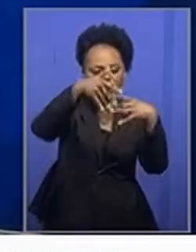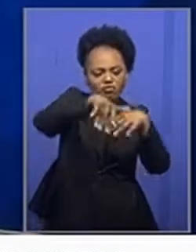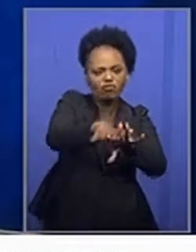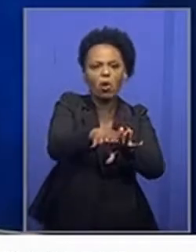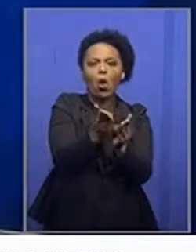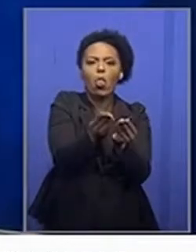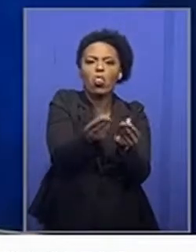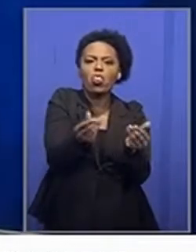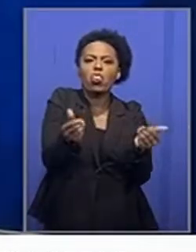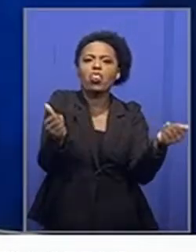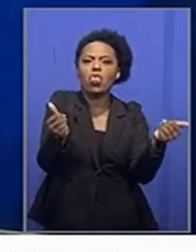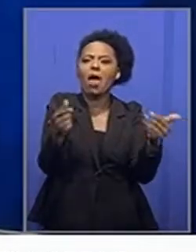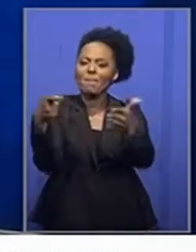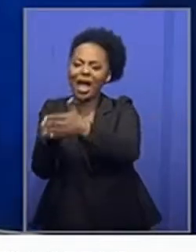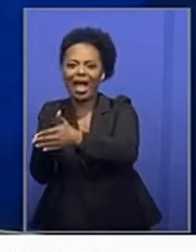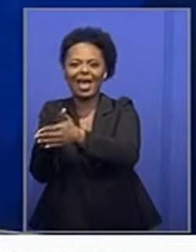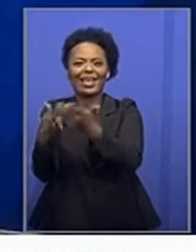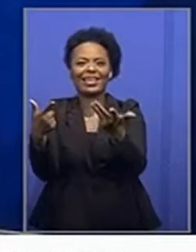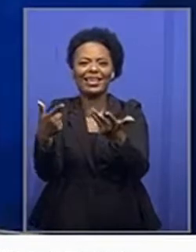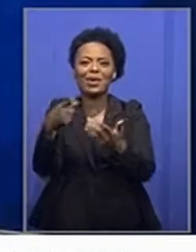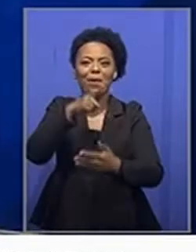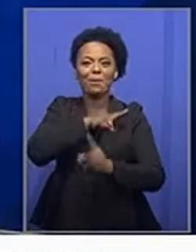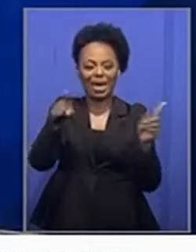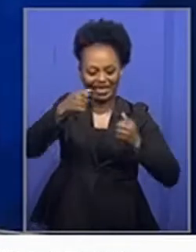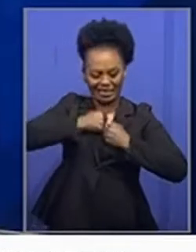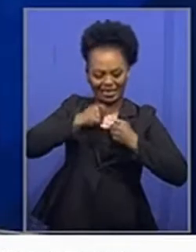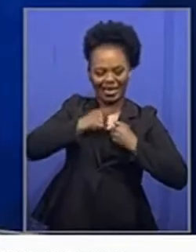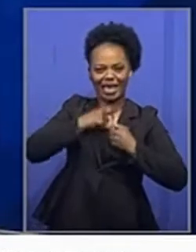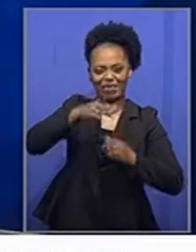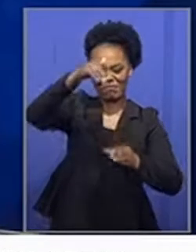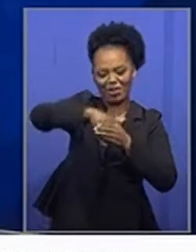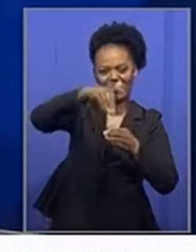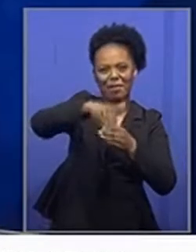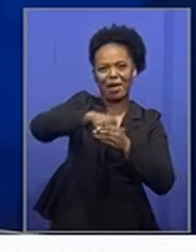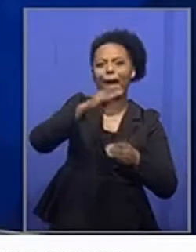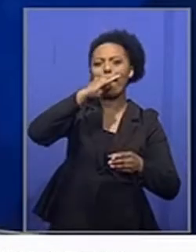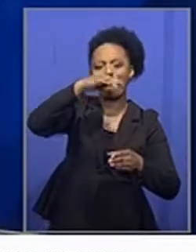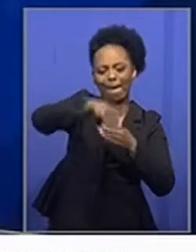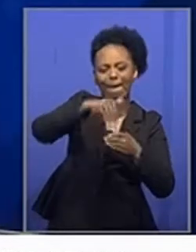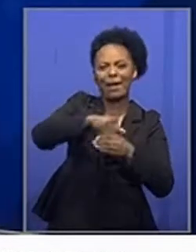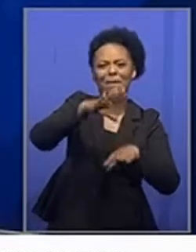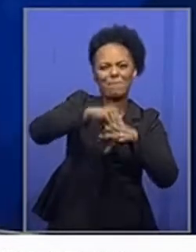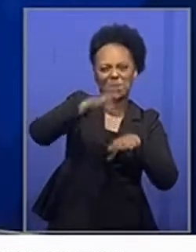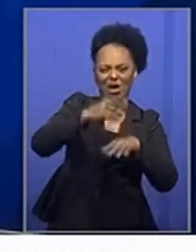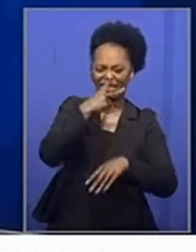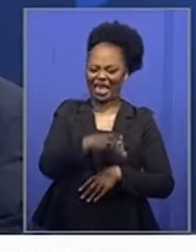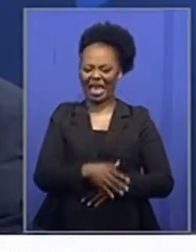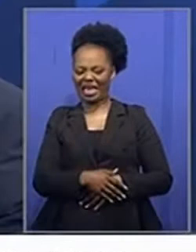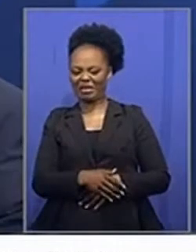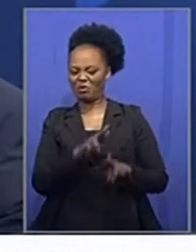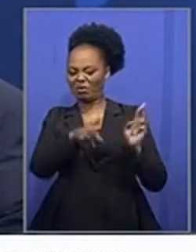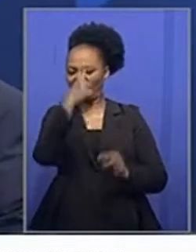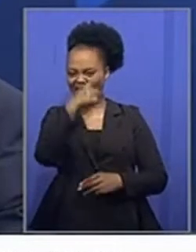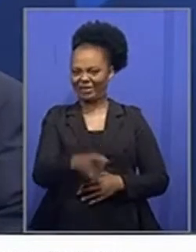ya amogelega mara ya ka e ke ikentseng ko plasticing e brown wa itshogela right nkare ha